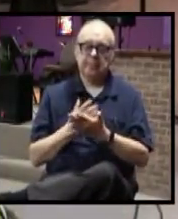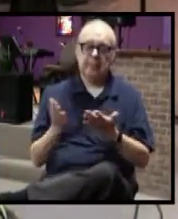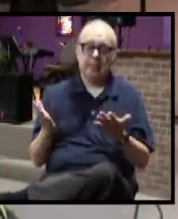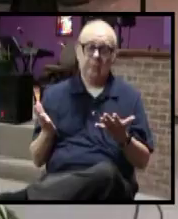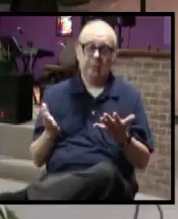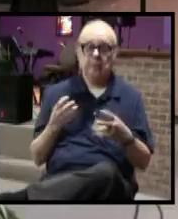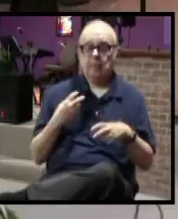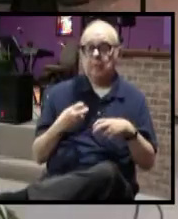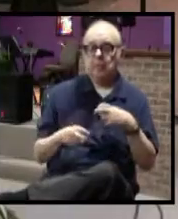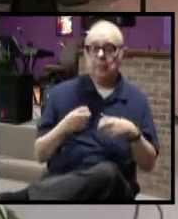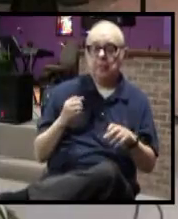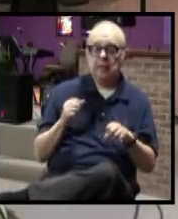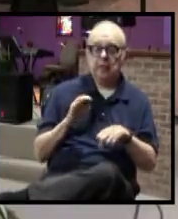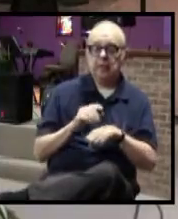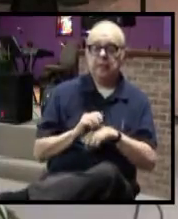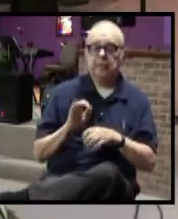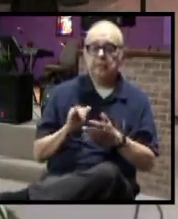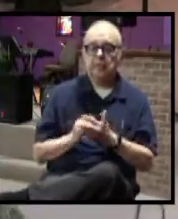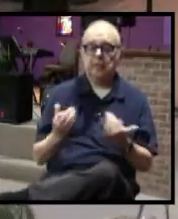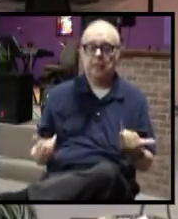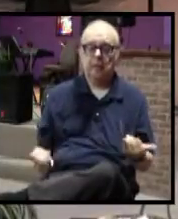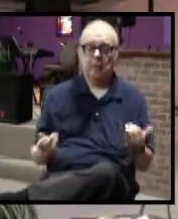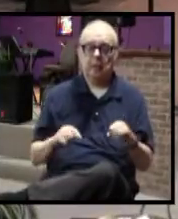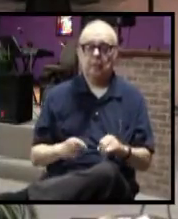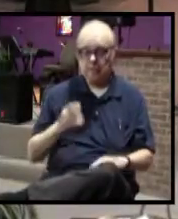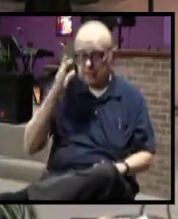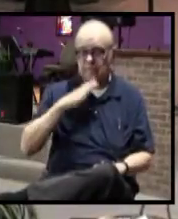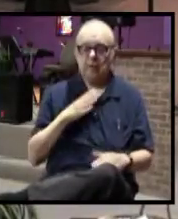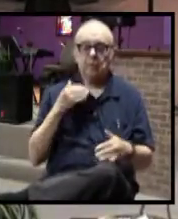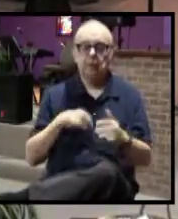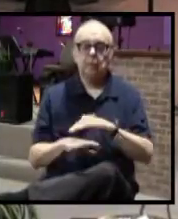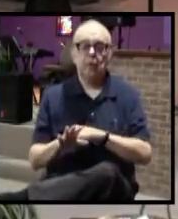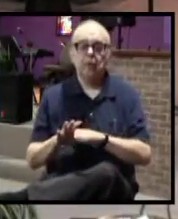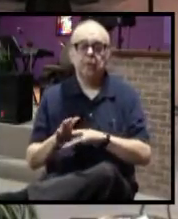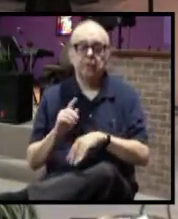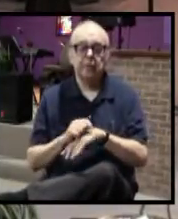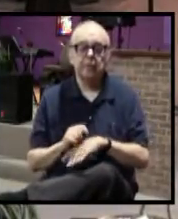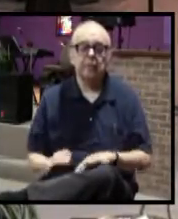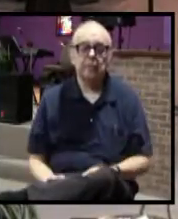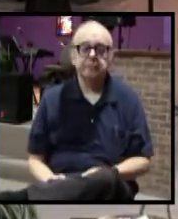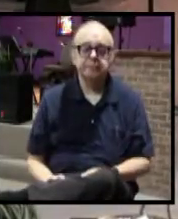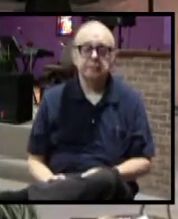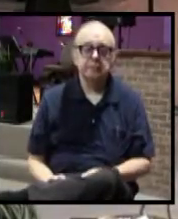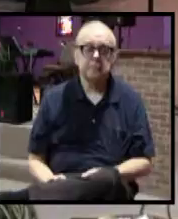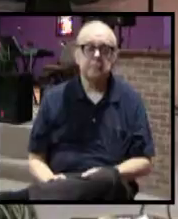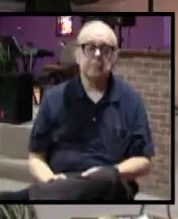guarantee you, there was some commotion going on in that temple that day when they saw that man walk in there.